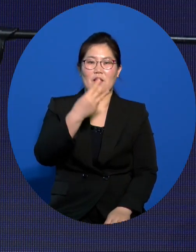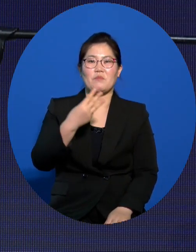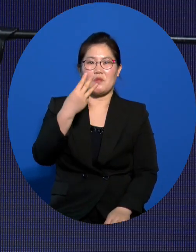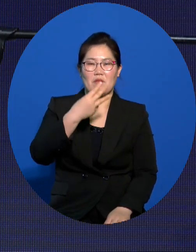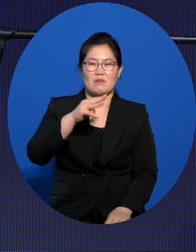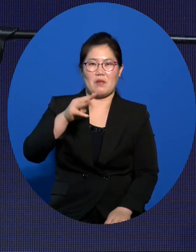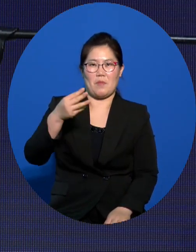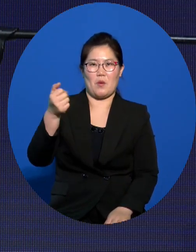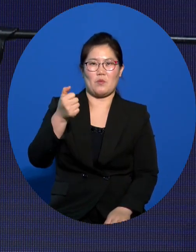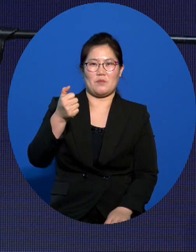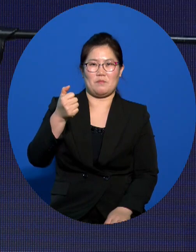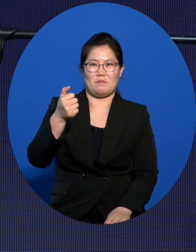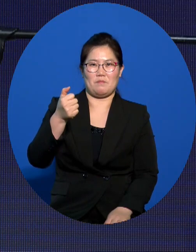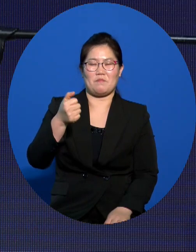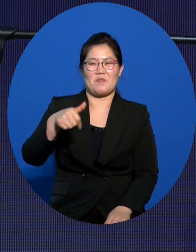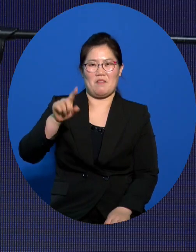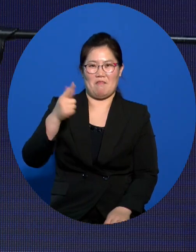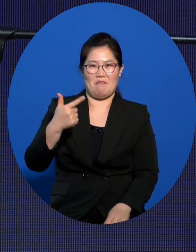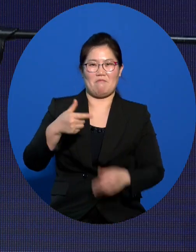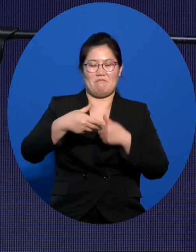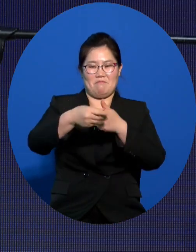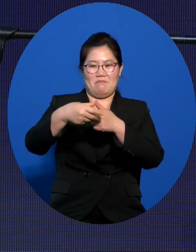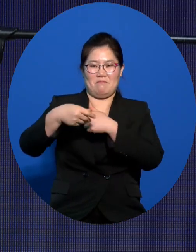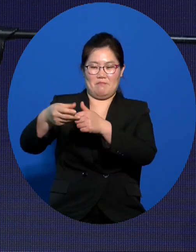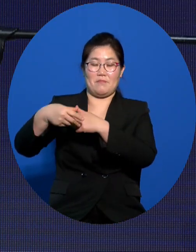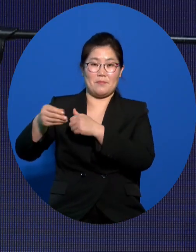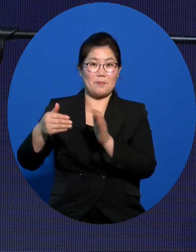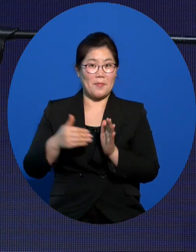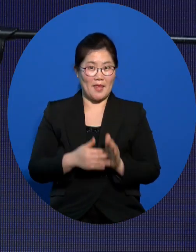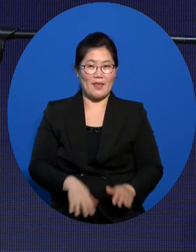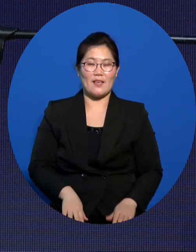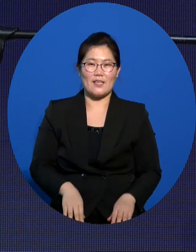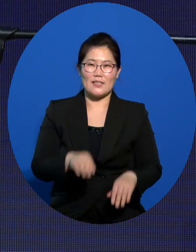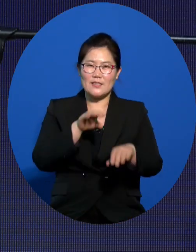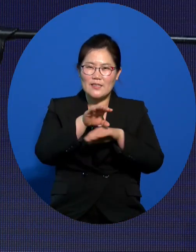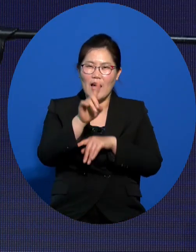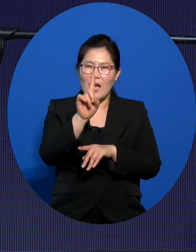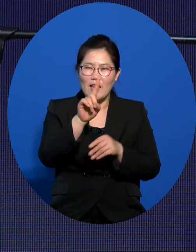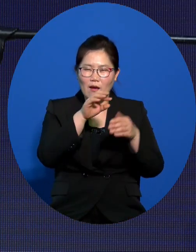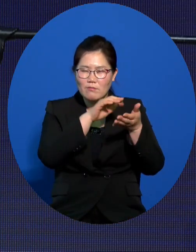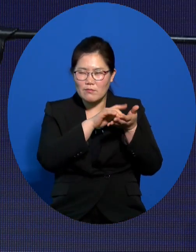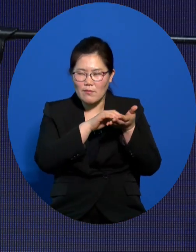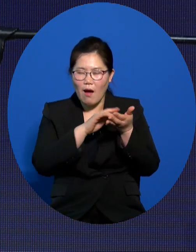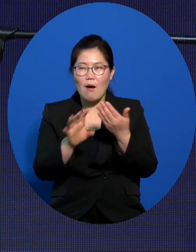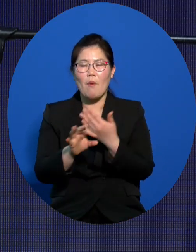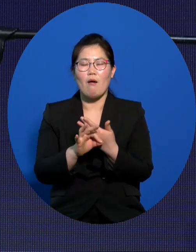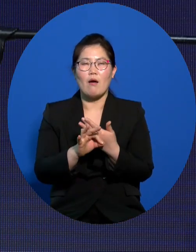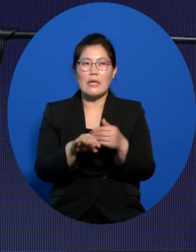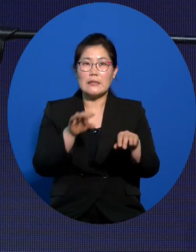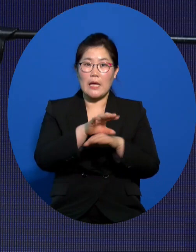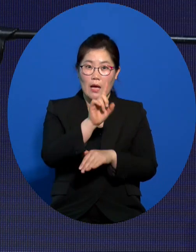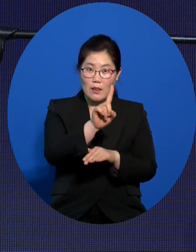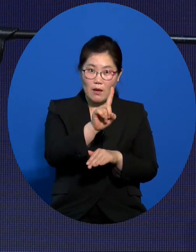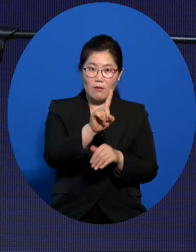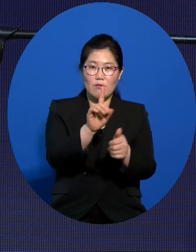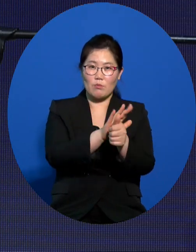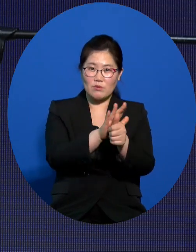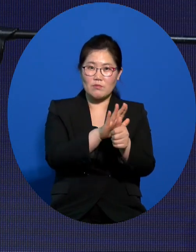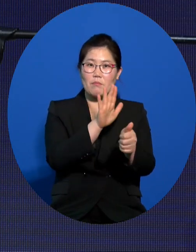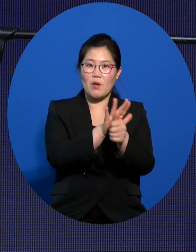73,535 as of the end of December of 2021. The number of usage per vehicle was found to be